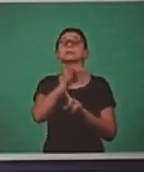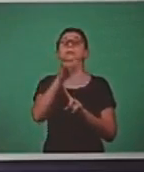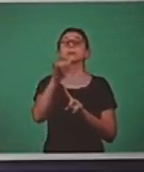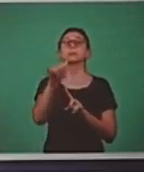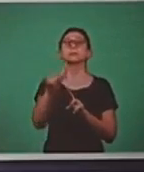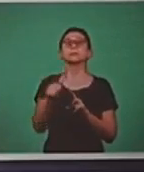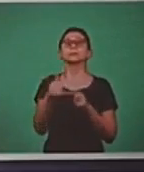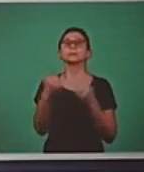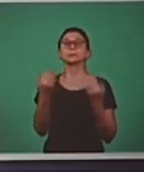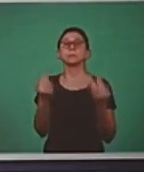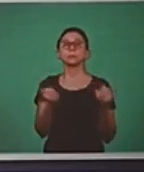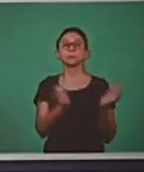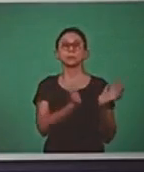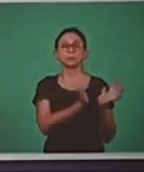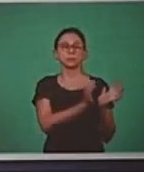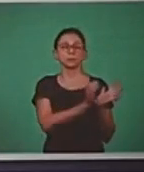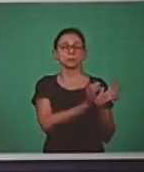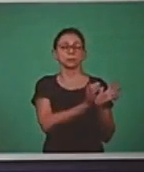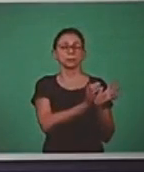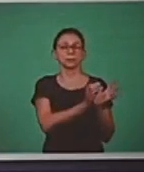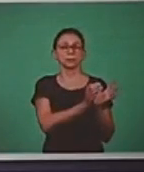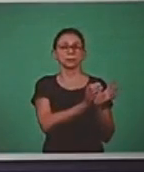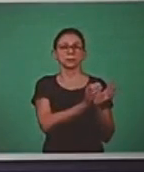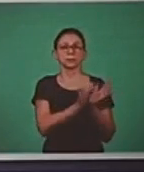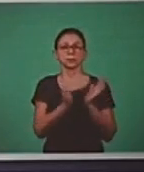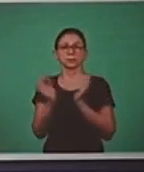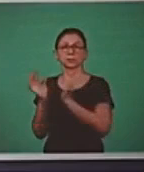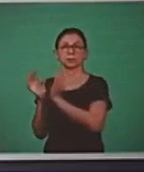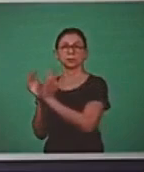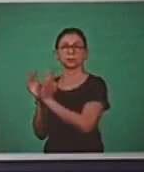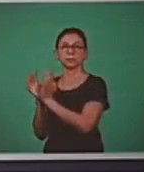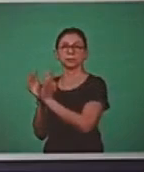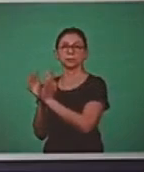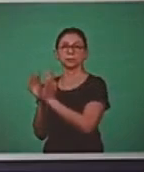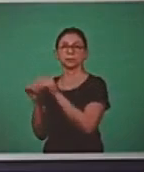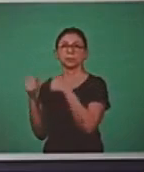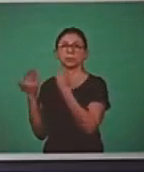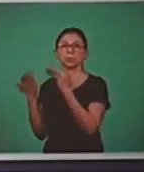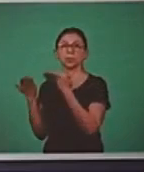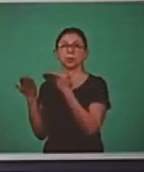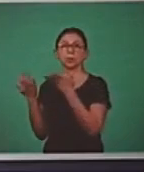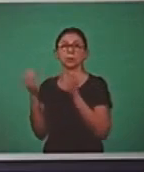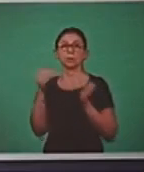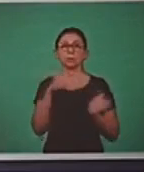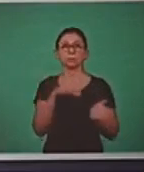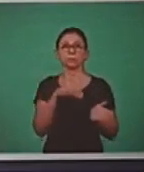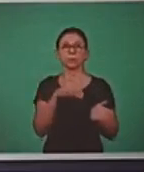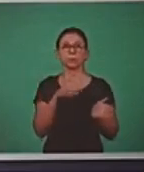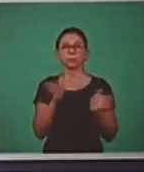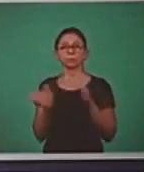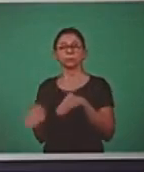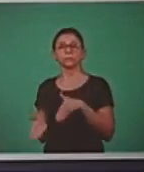prophetically, the word refers to two churches, one faithful and the other unfaithful. the prudent and